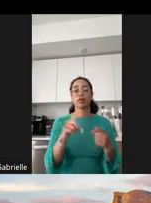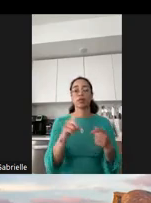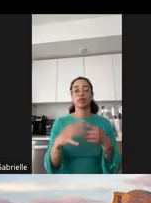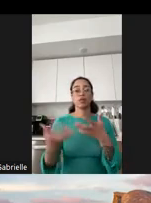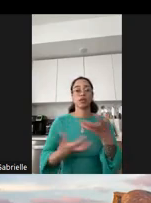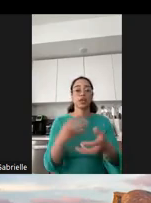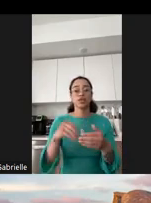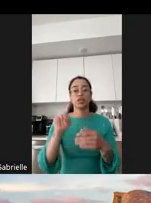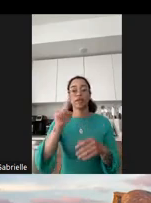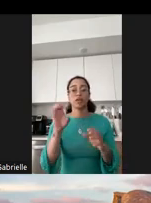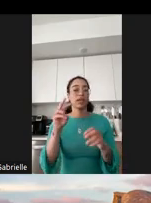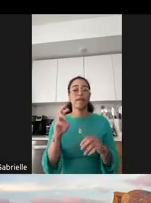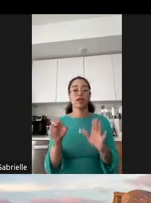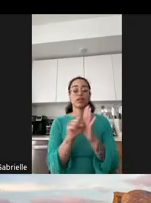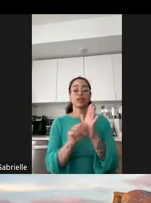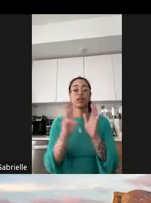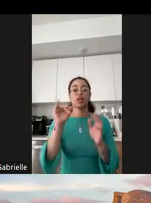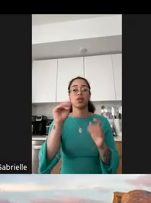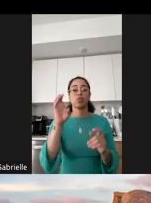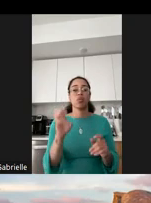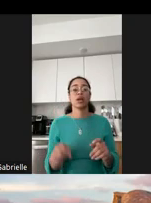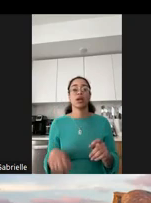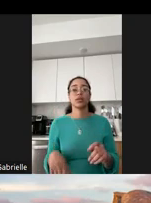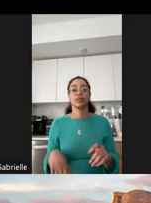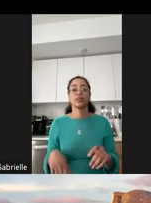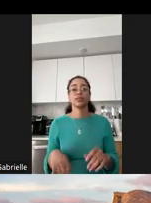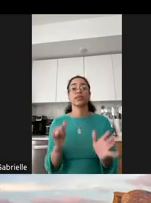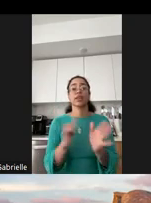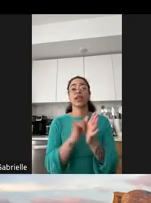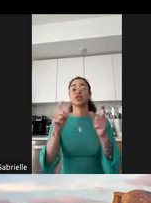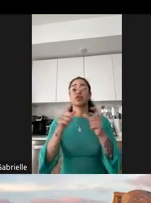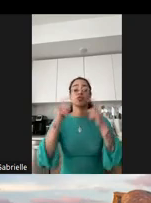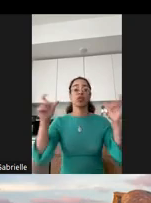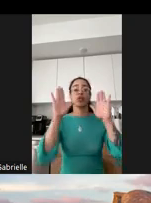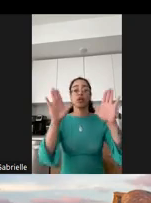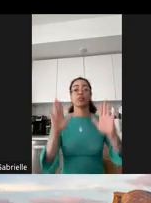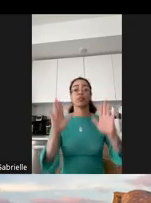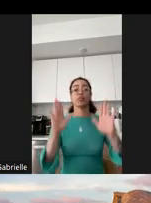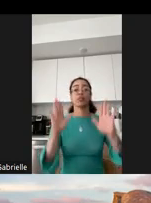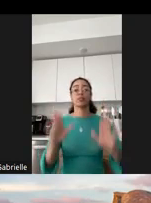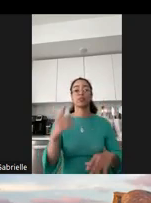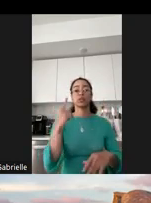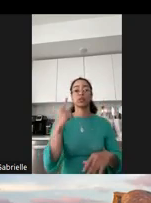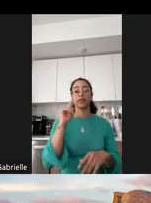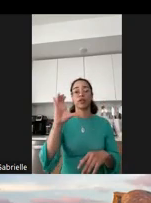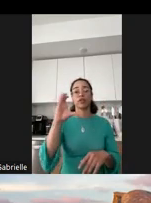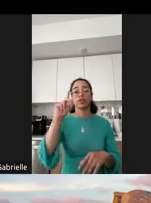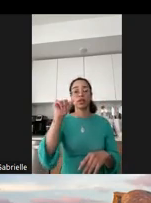That's a great accomplishment for CDA and for the participants and the programs that we support and serve within the state of